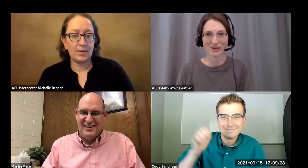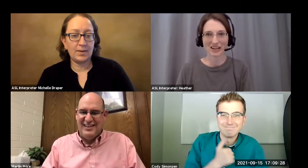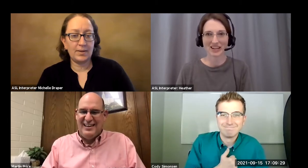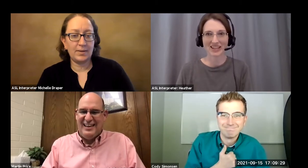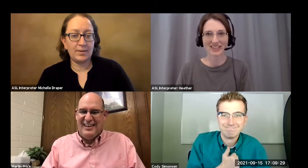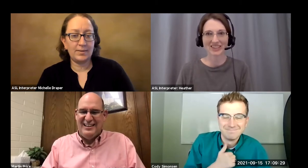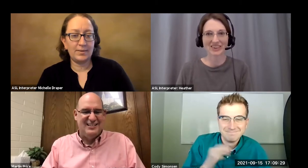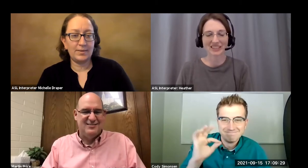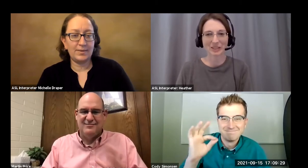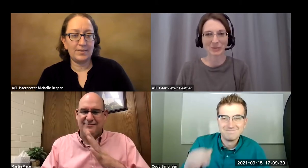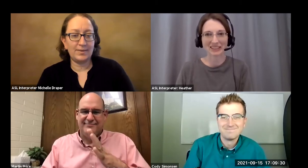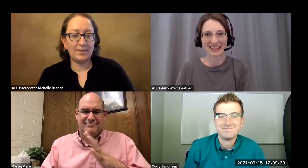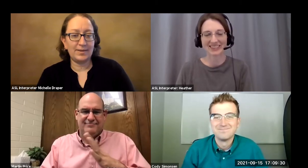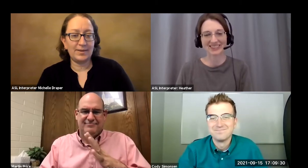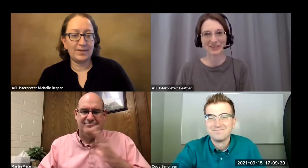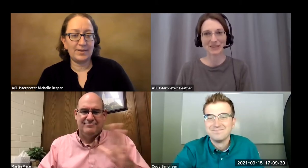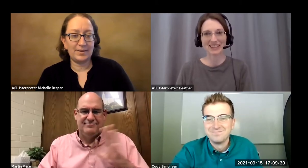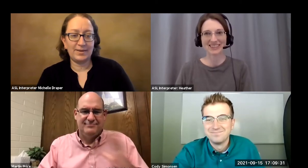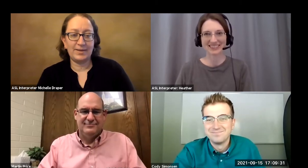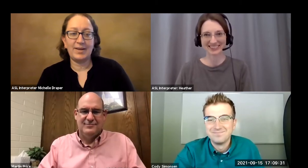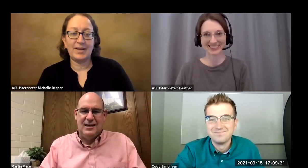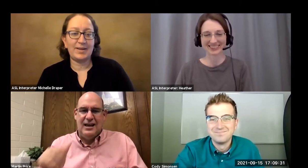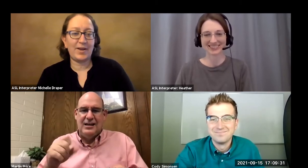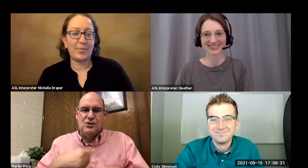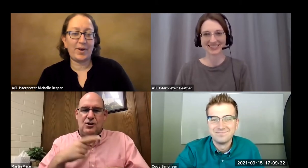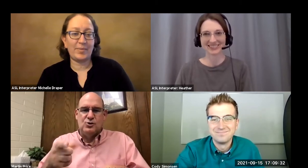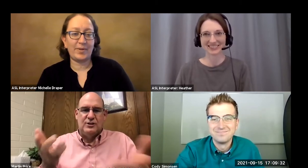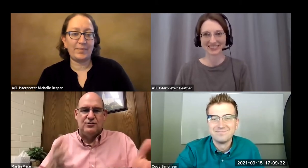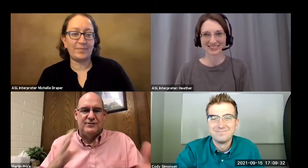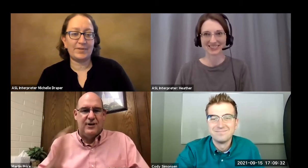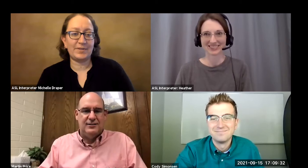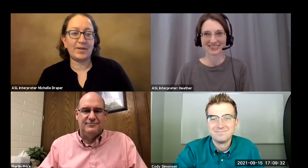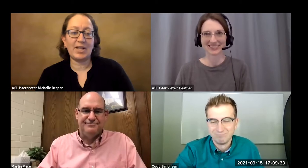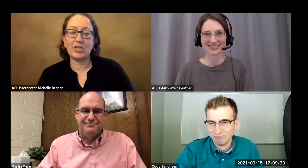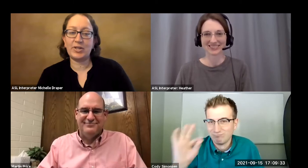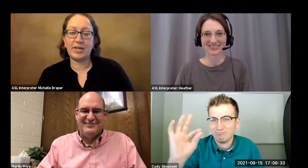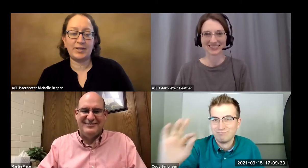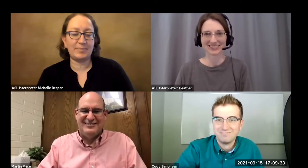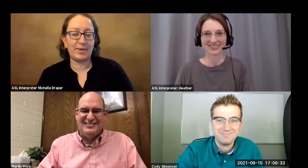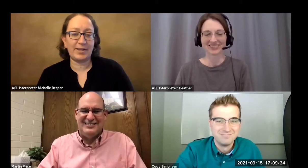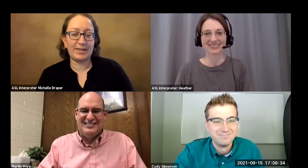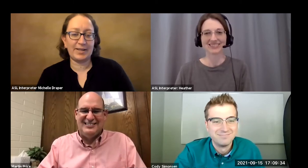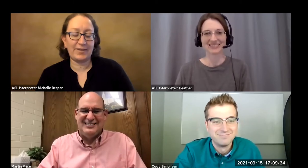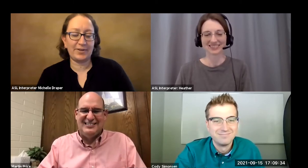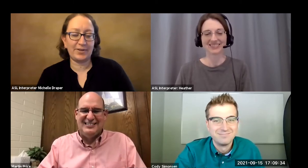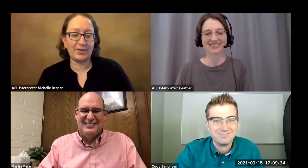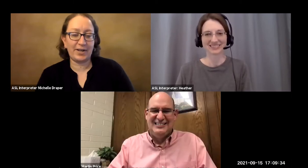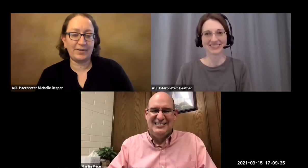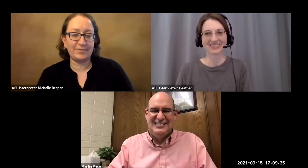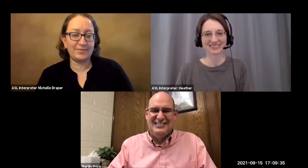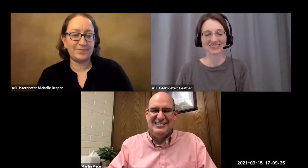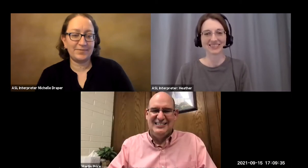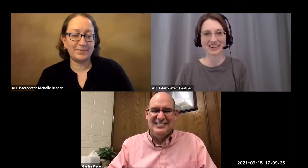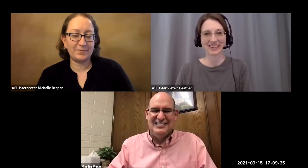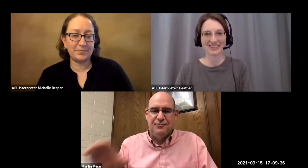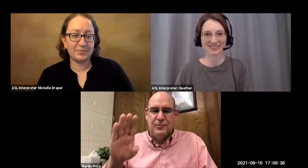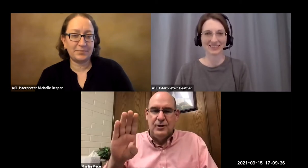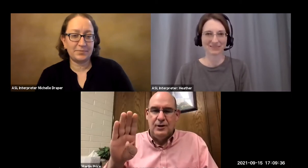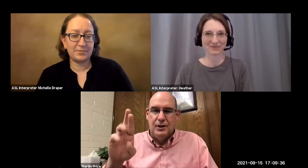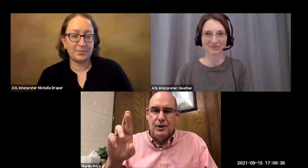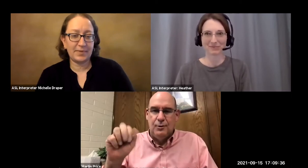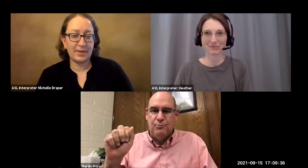Hello, everybody. Sorry, I was a little bit late. I'm here. Not a problem. So as long as you're here, better late than never. You're great.